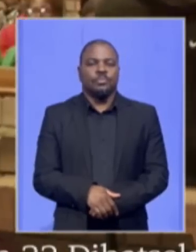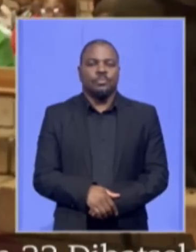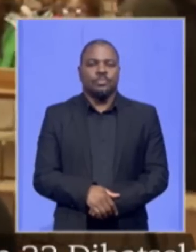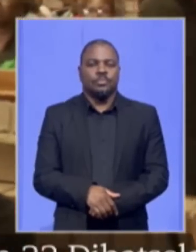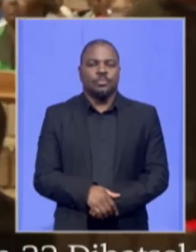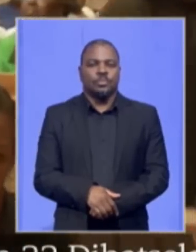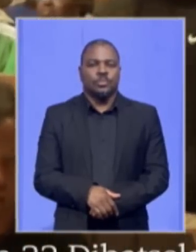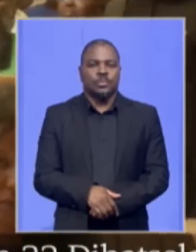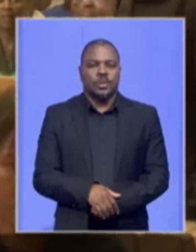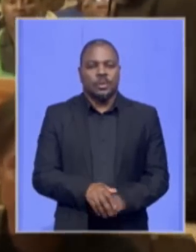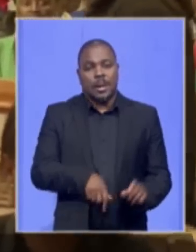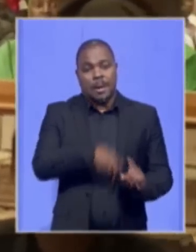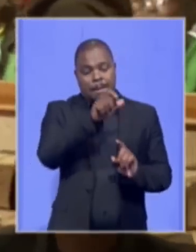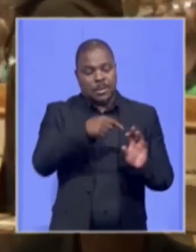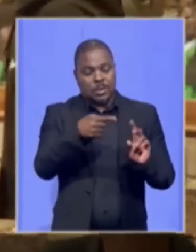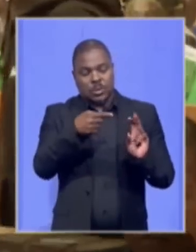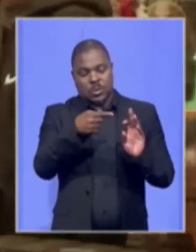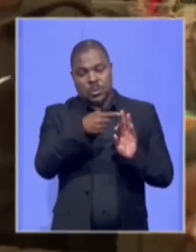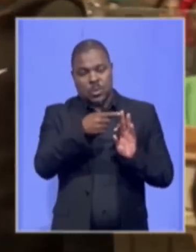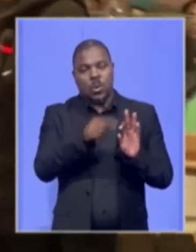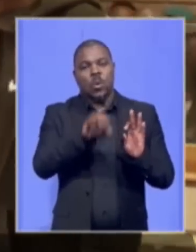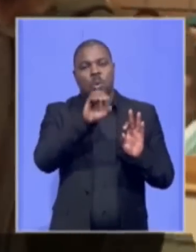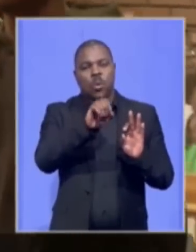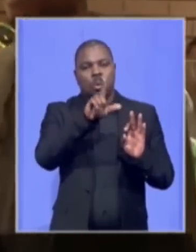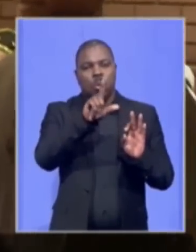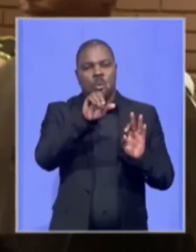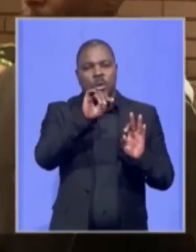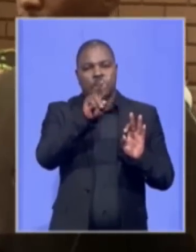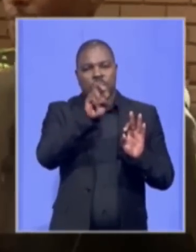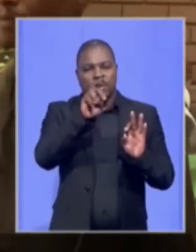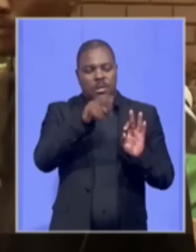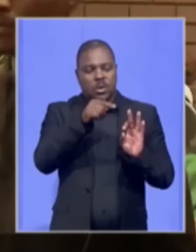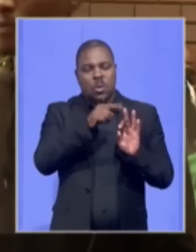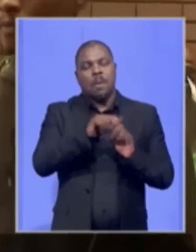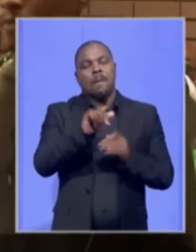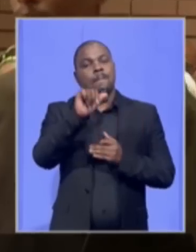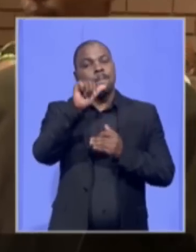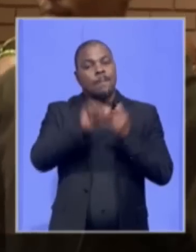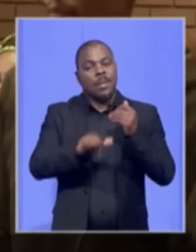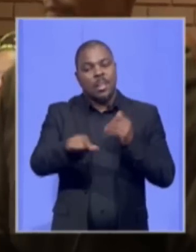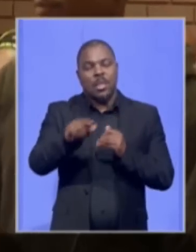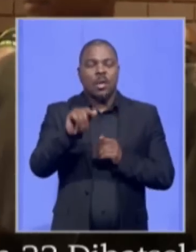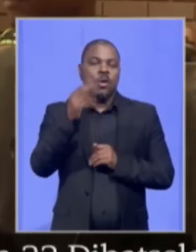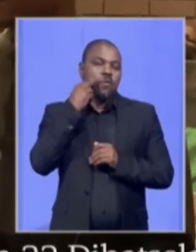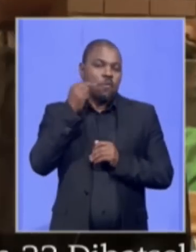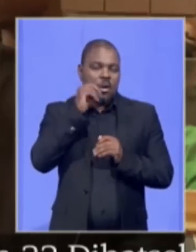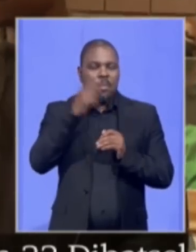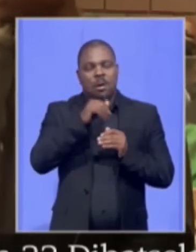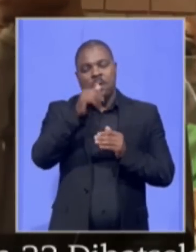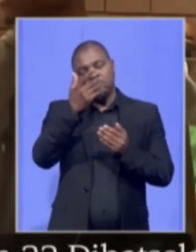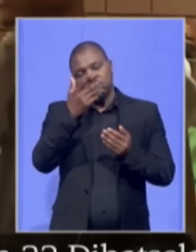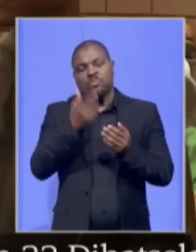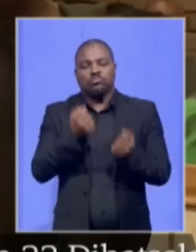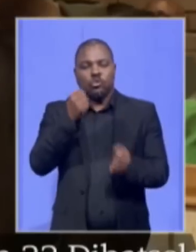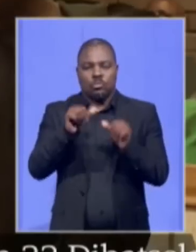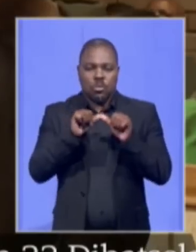Kopo ya beila ya molatofadiwa Zakaria Olifir e tla tswelela pele mo mafelelong a kgwedi ya Ngwanatsele kwa kgotlatshekelo ya kgaolo ya